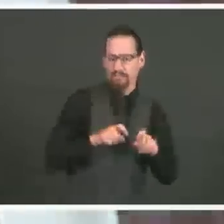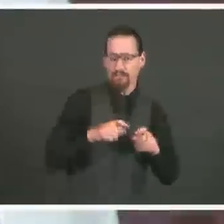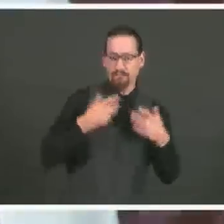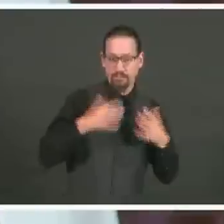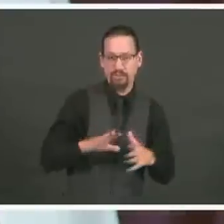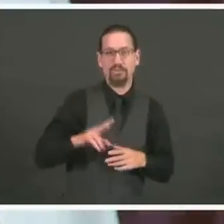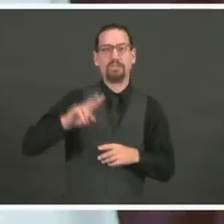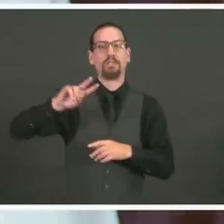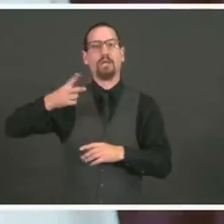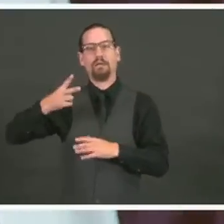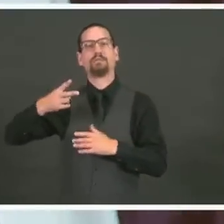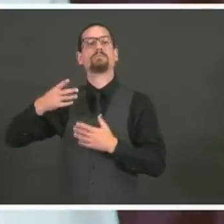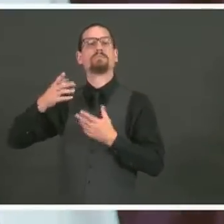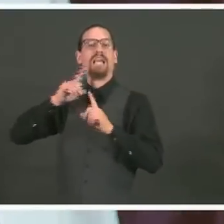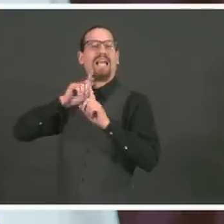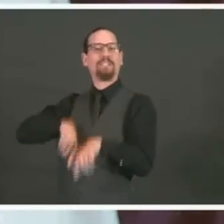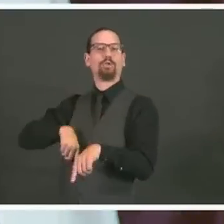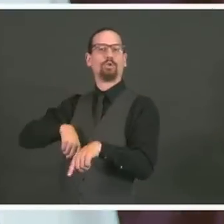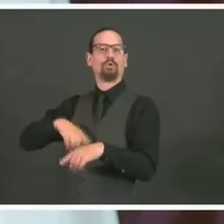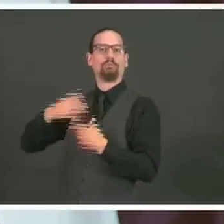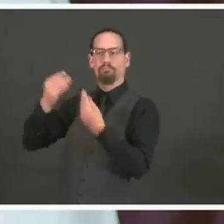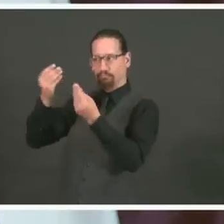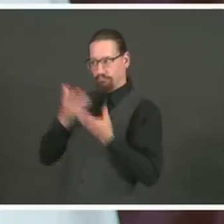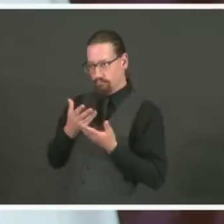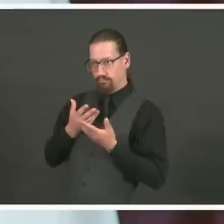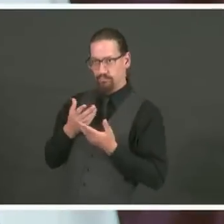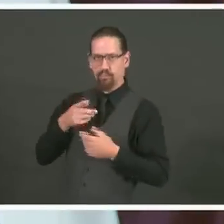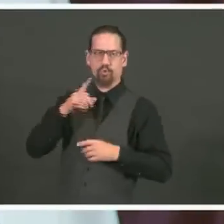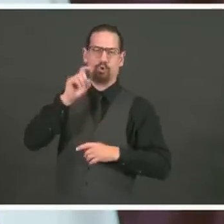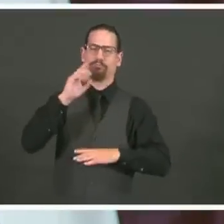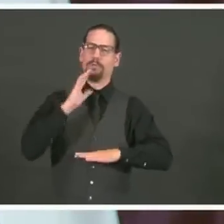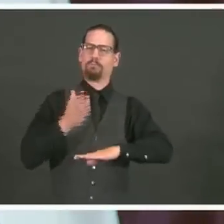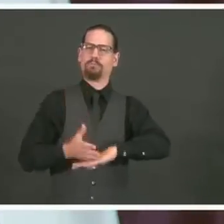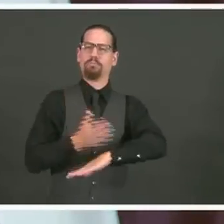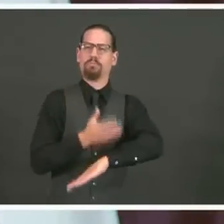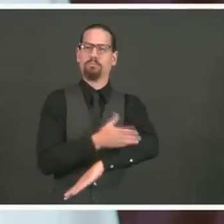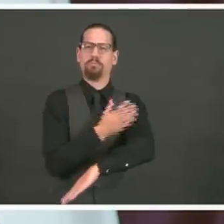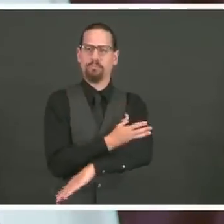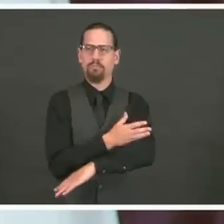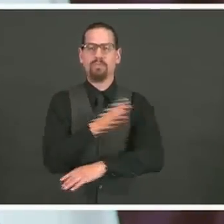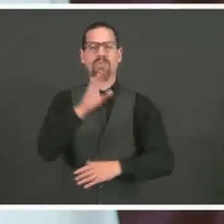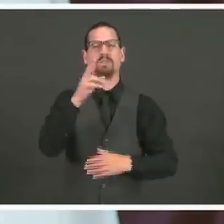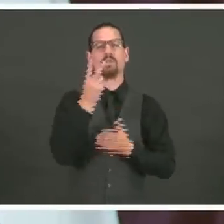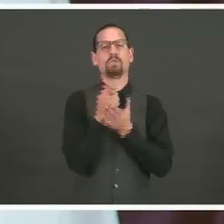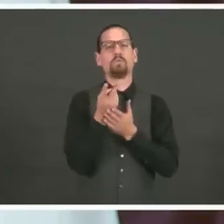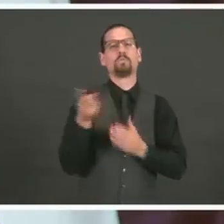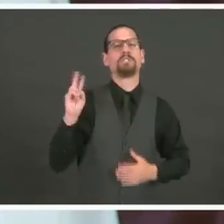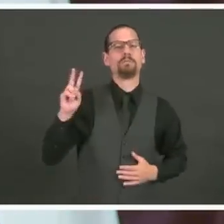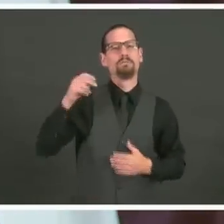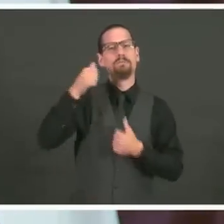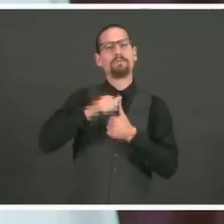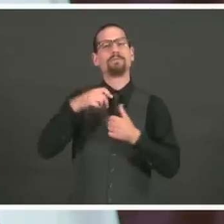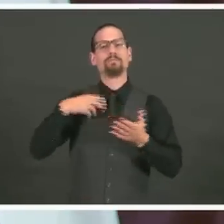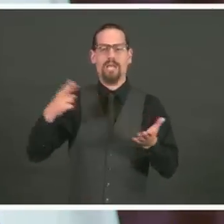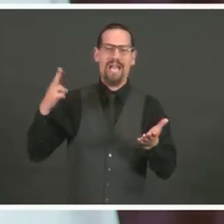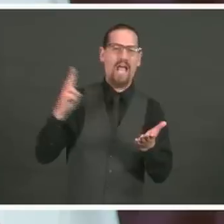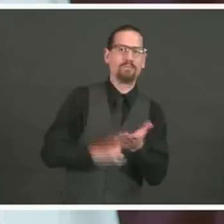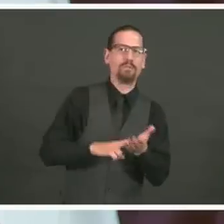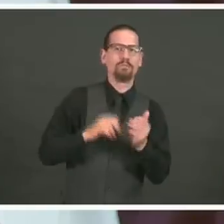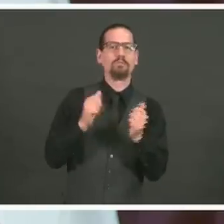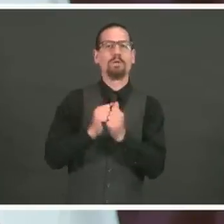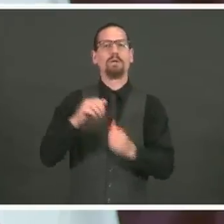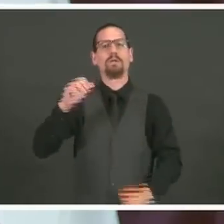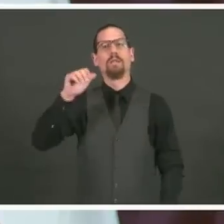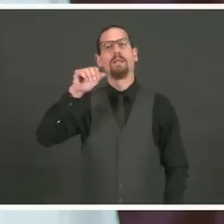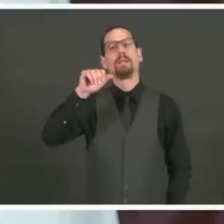that we have just signed contracts with 2 new labs, AccuReference and Dominion Diagnostics. Dominion is right here in Rhode